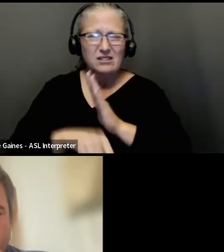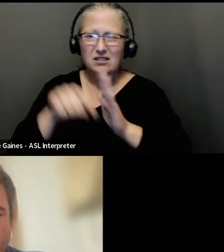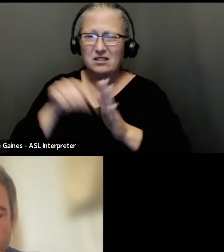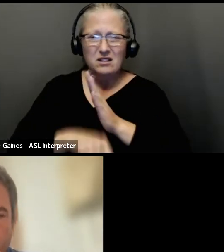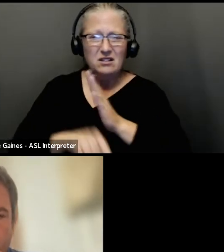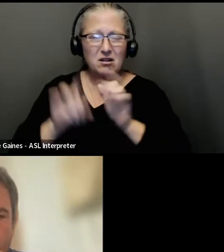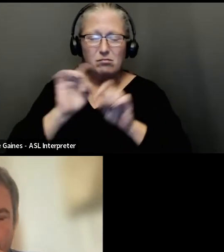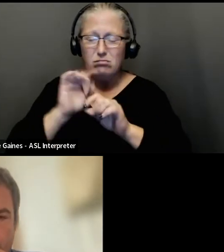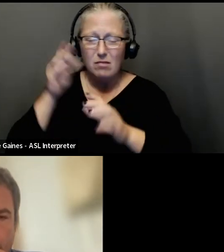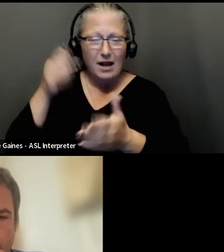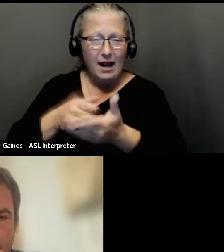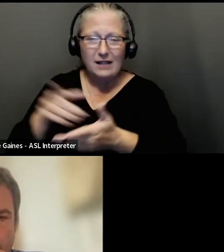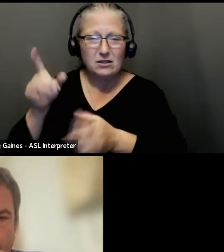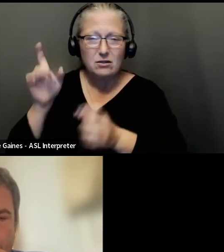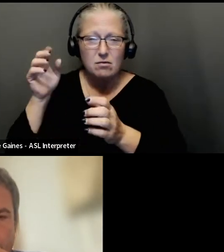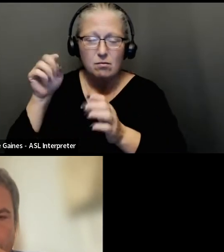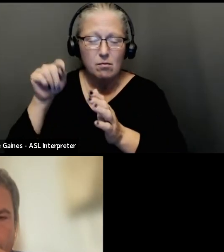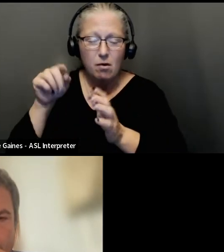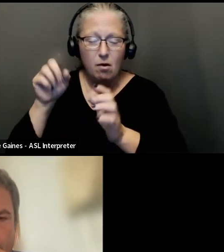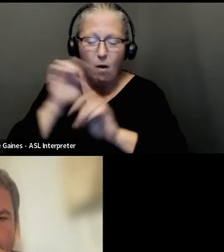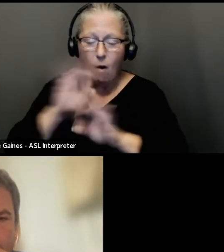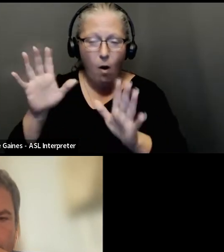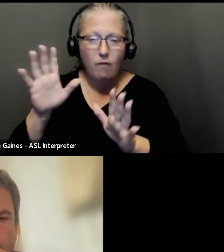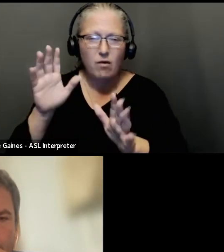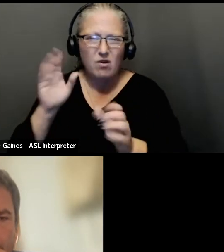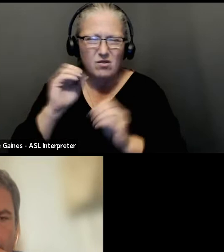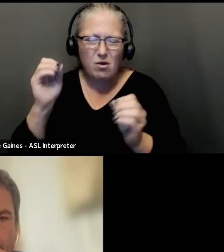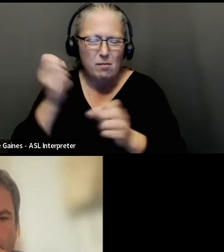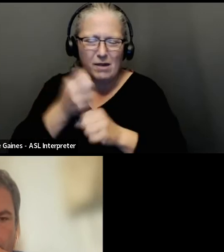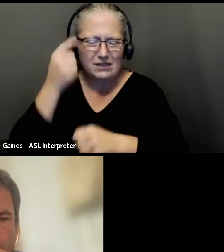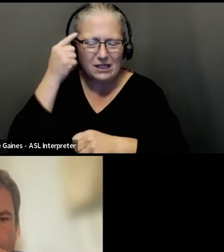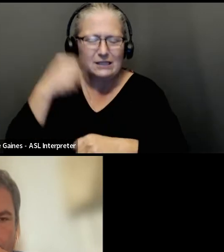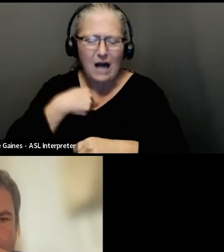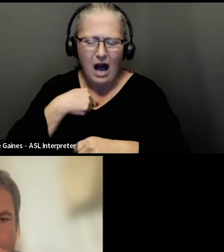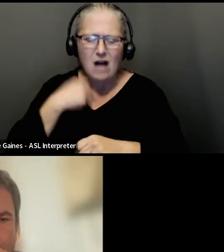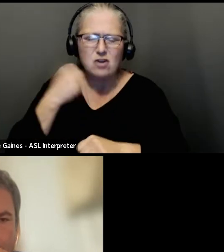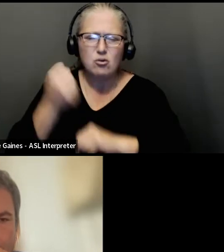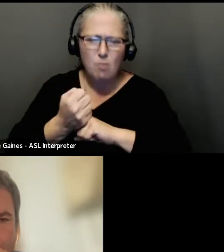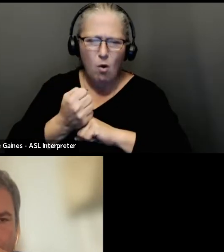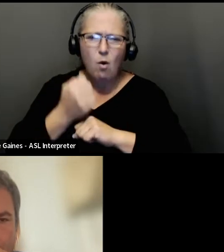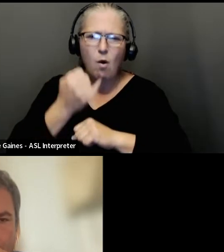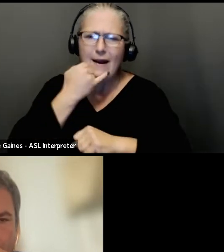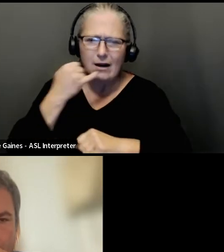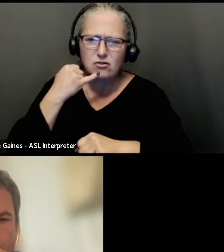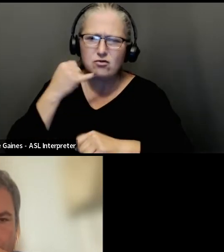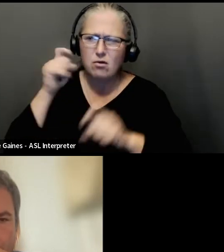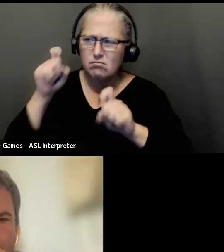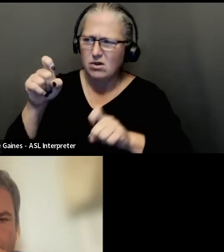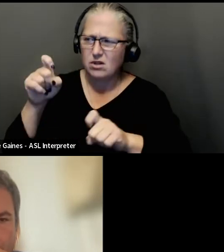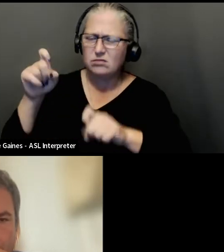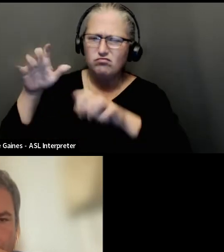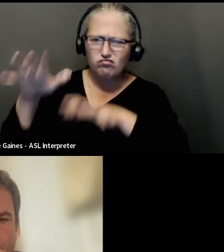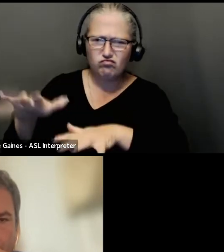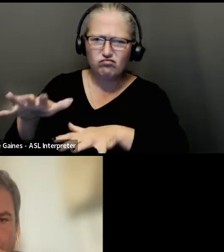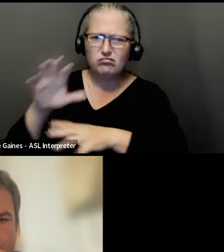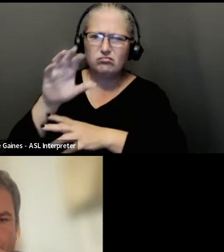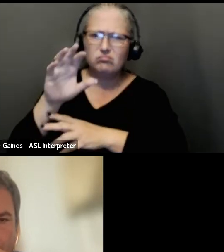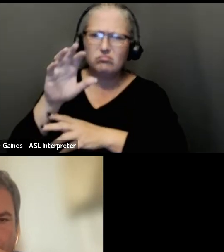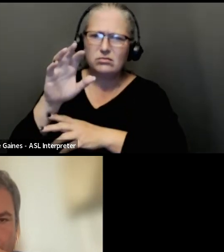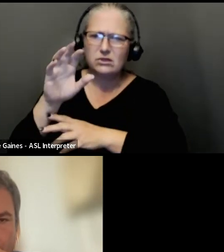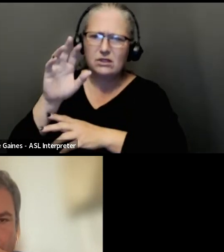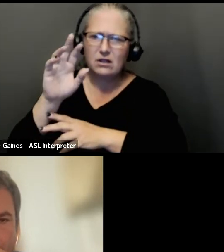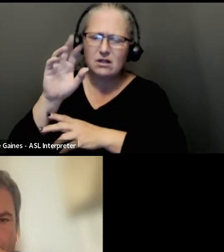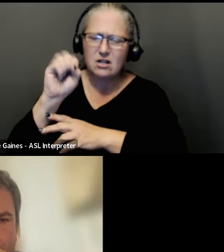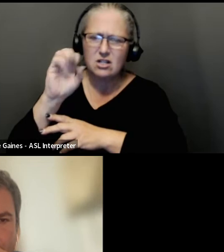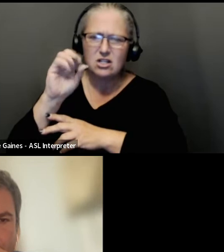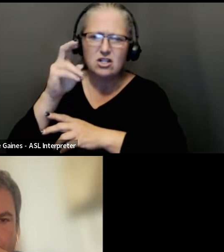senseless. I do support Israel's right to exist as a sovereign nation. My thoughts and